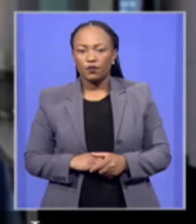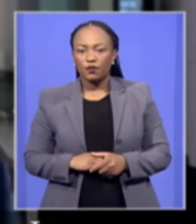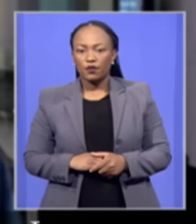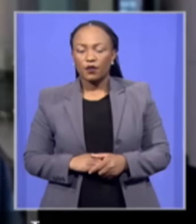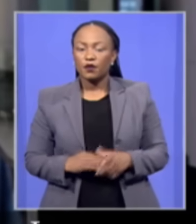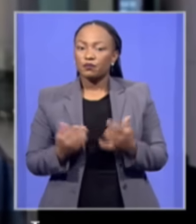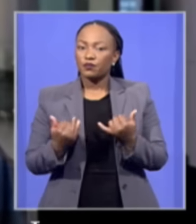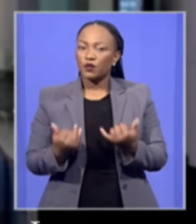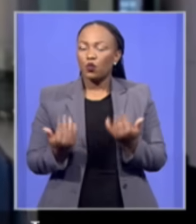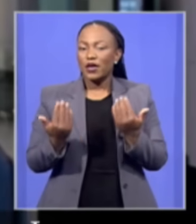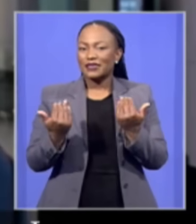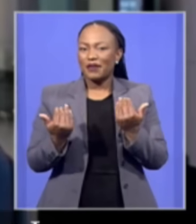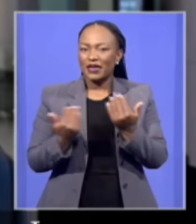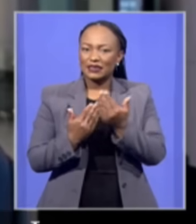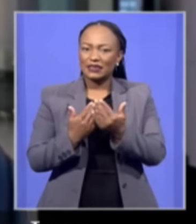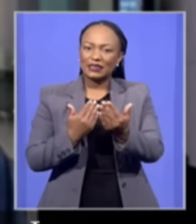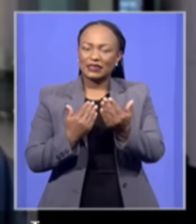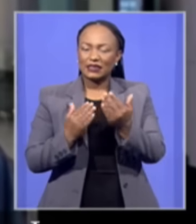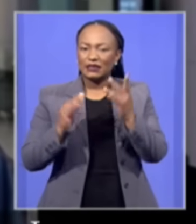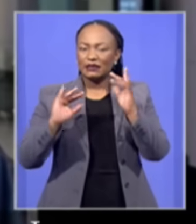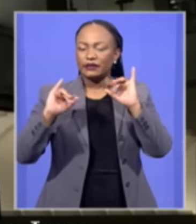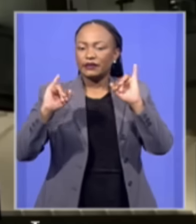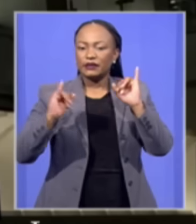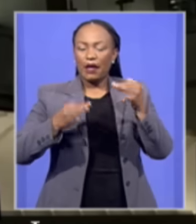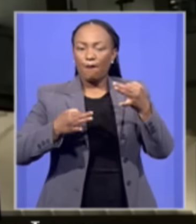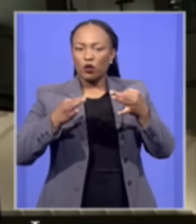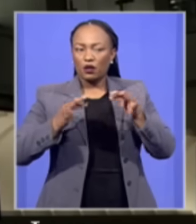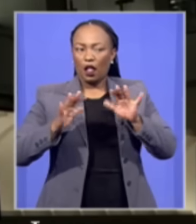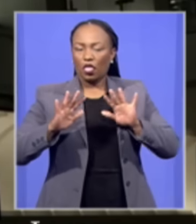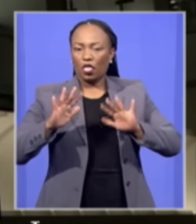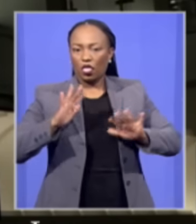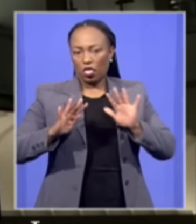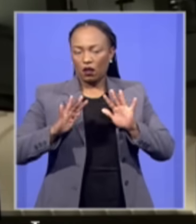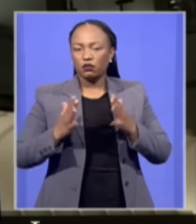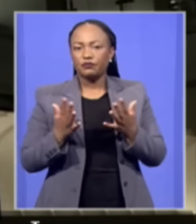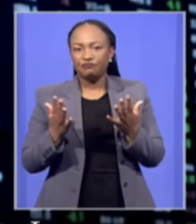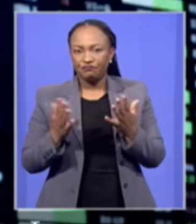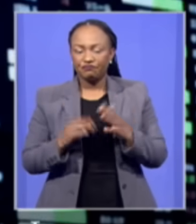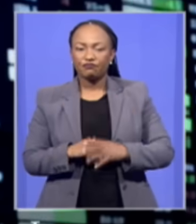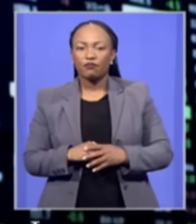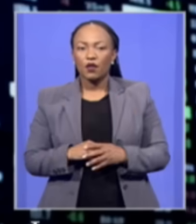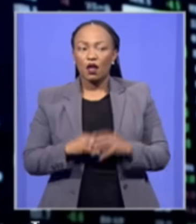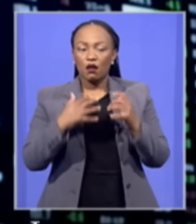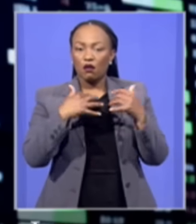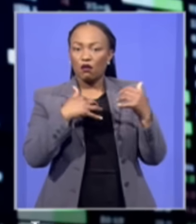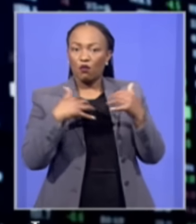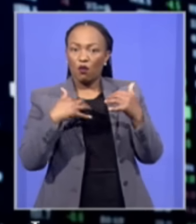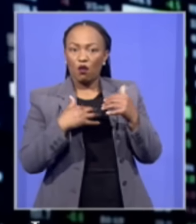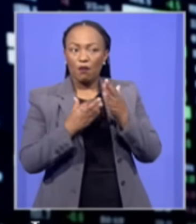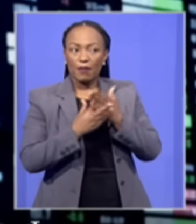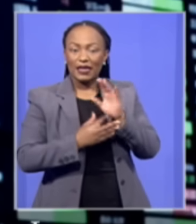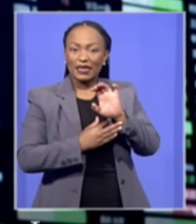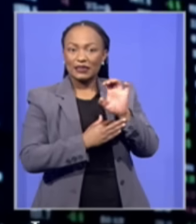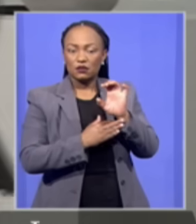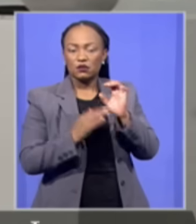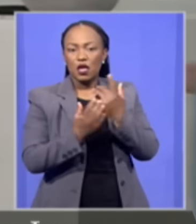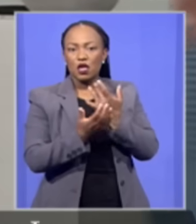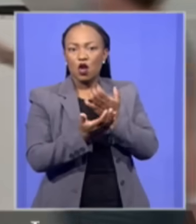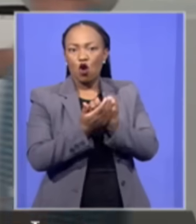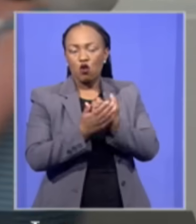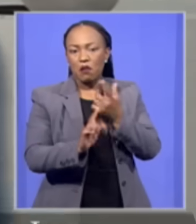to be expected when you see heightened geopolitical risk. Tsitsipano e renang botjhabela bo hare e thefula mebaraka.